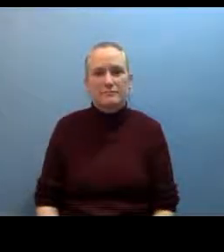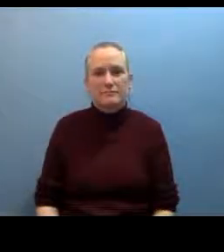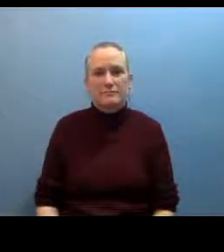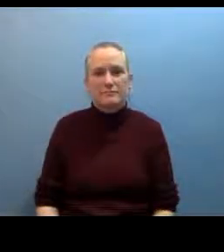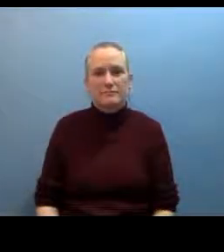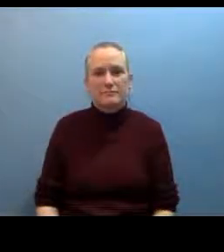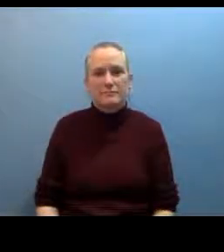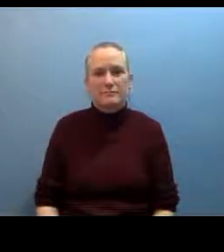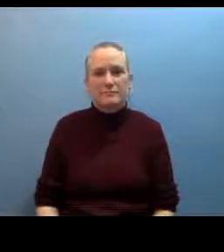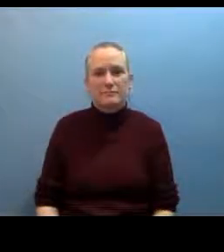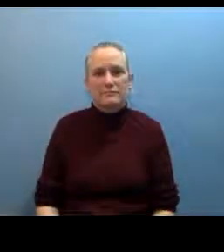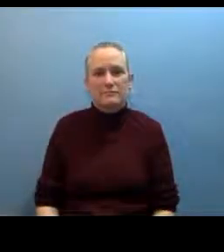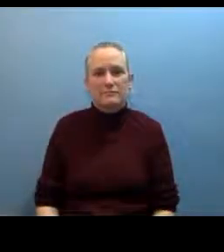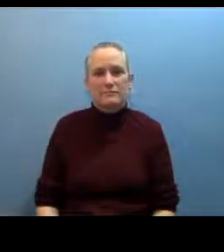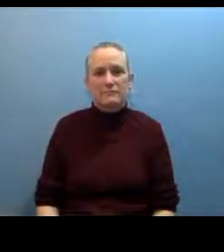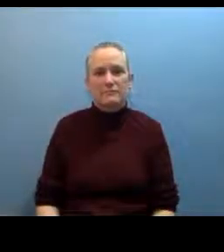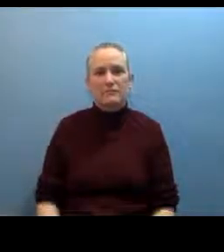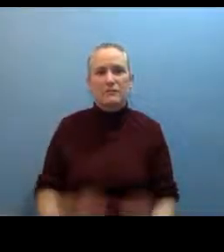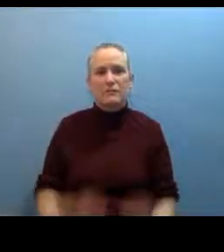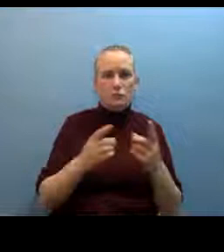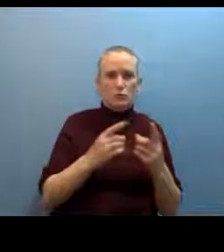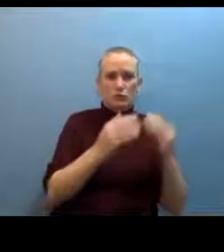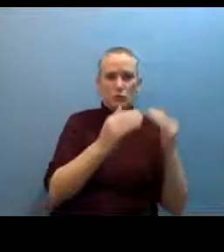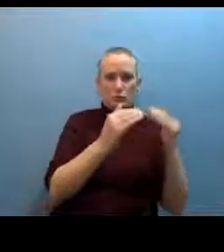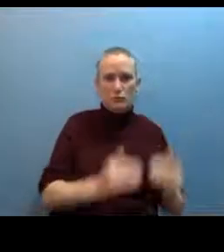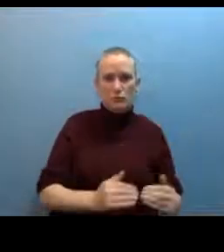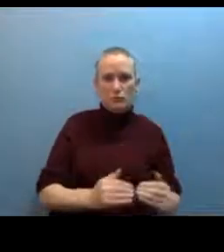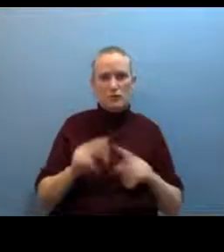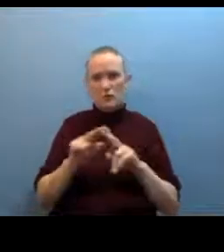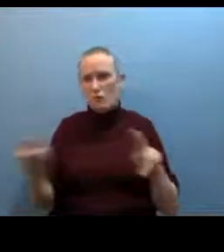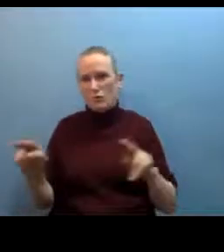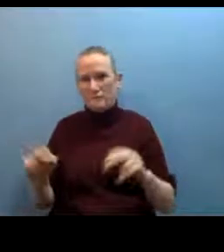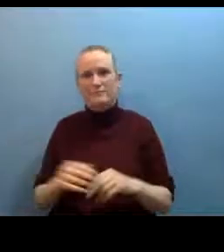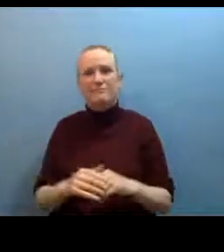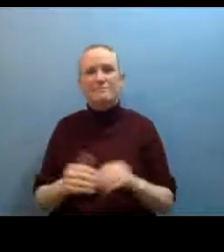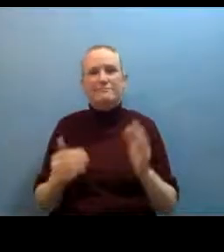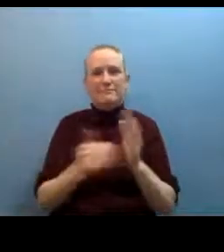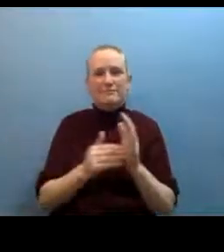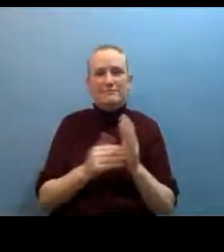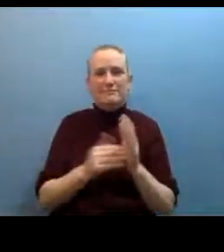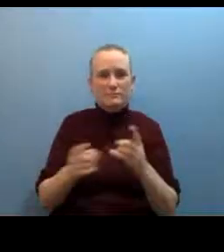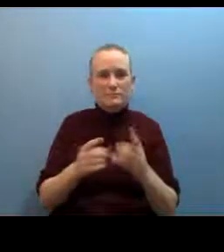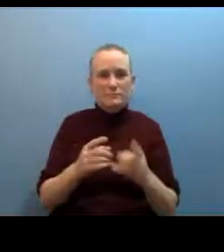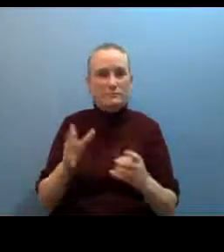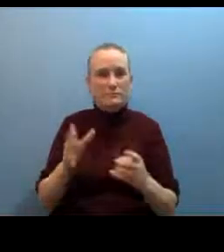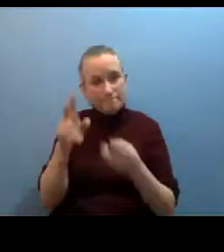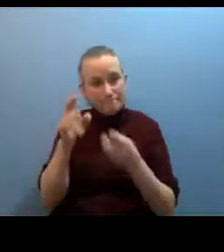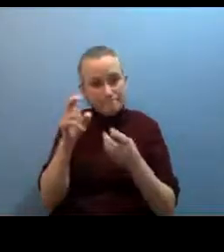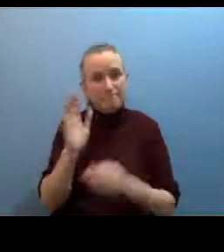So a few do's and don'ts in general. So do listen, as we said. Looking for